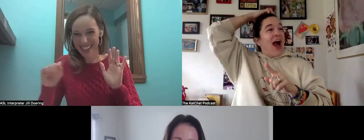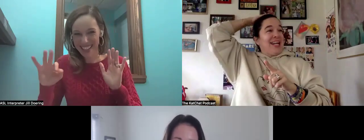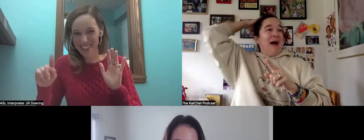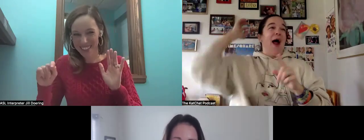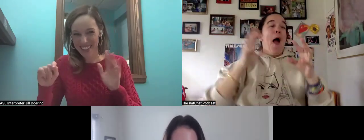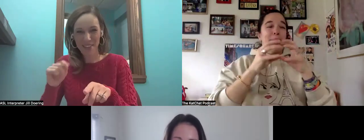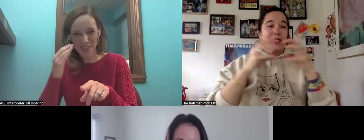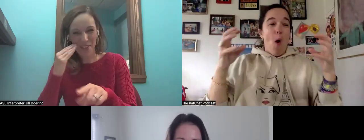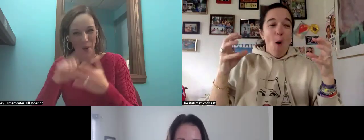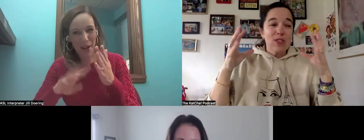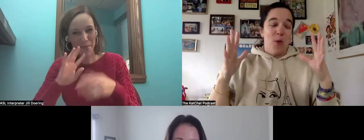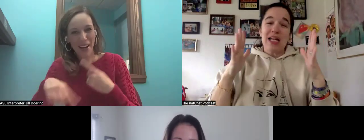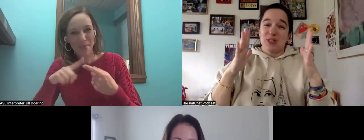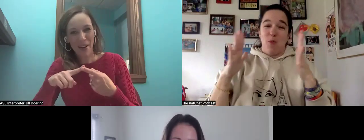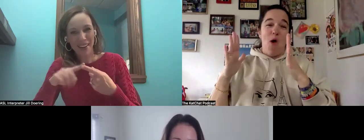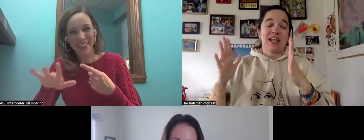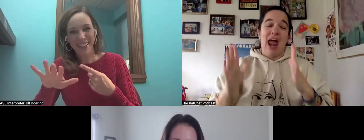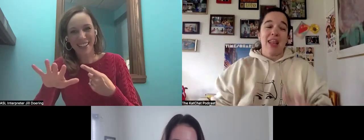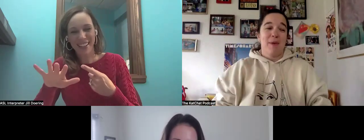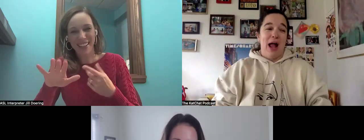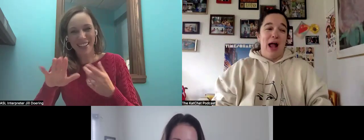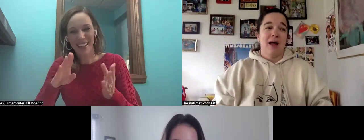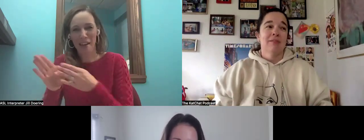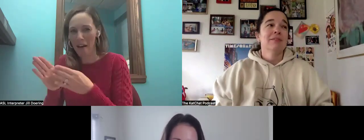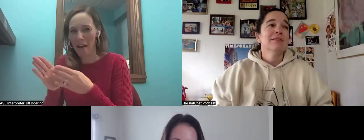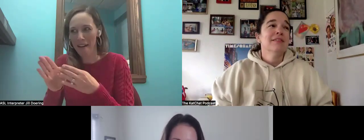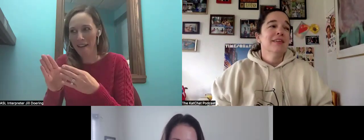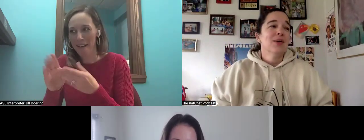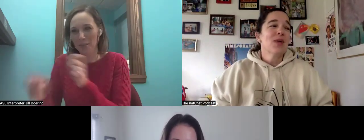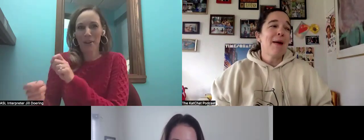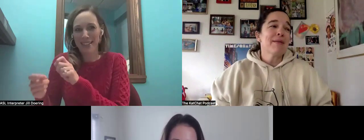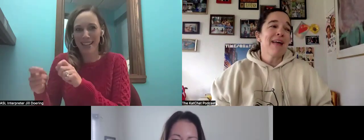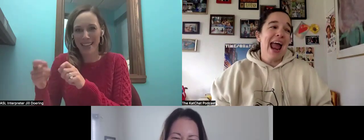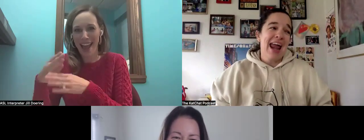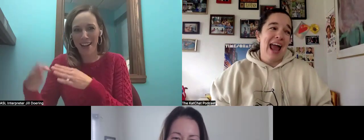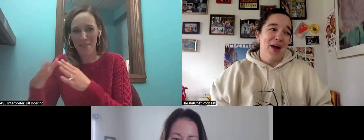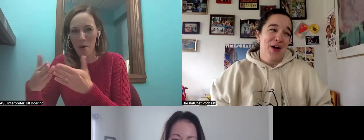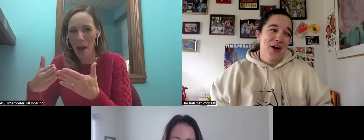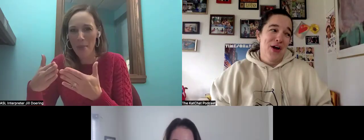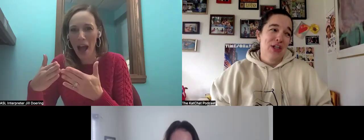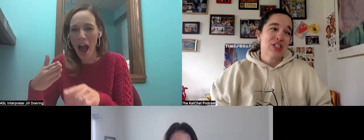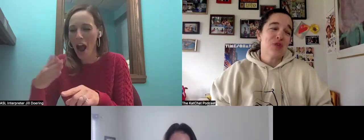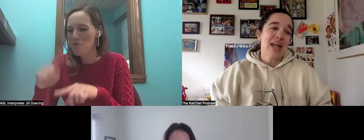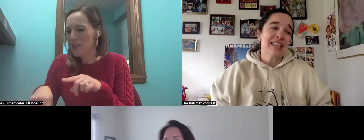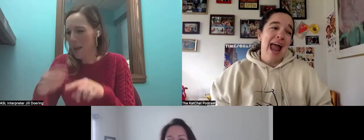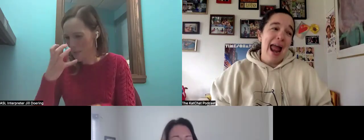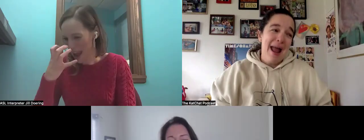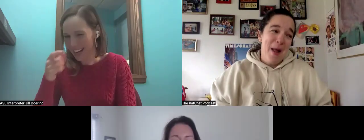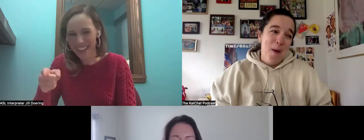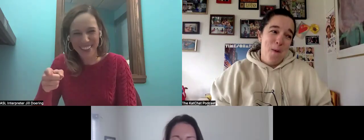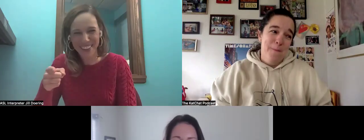I'm talking about. But the whole trick toward the end of the book, I was like, you can't be mad at her. She's trying